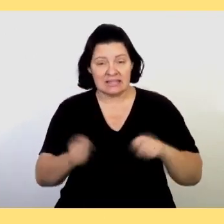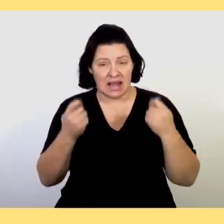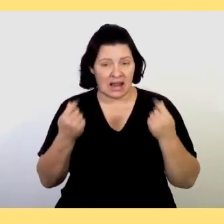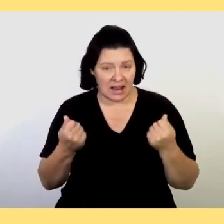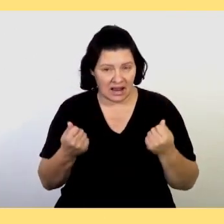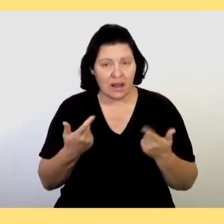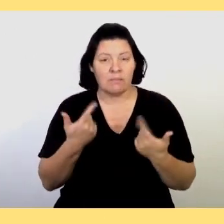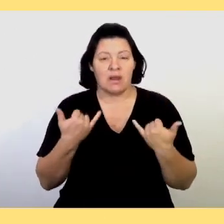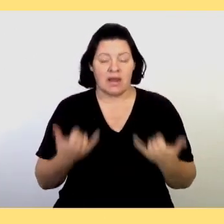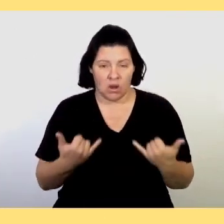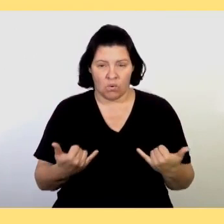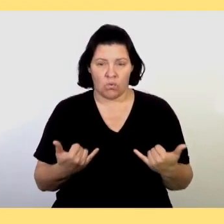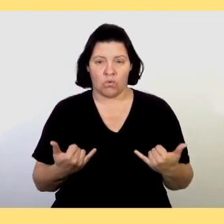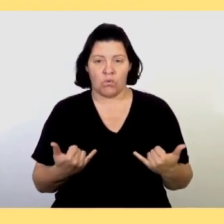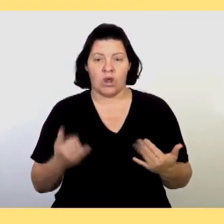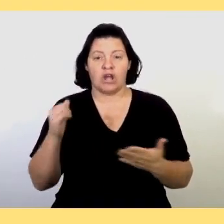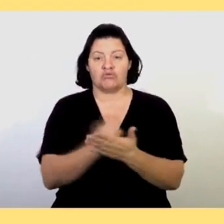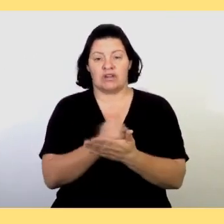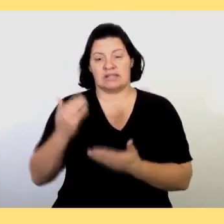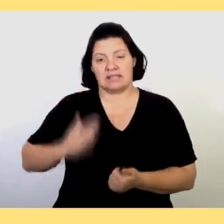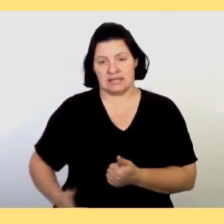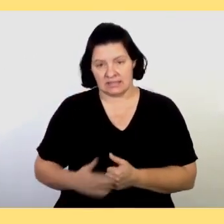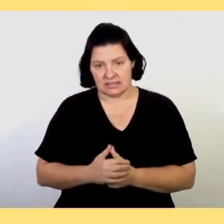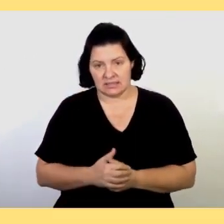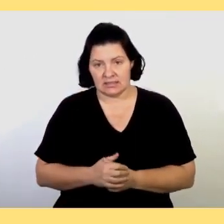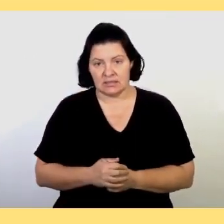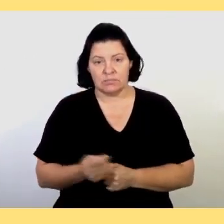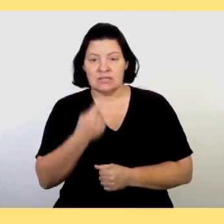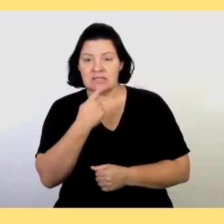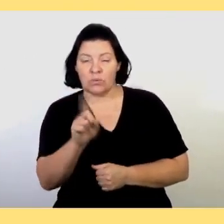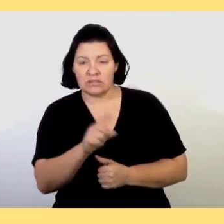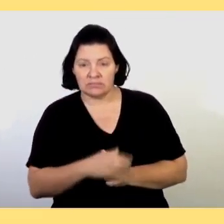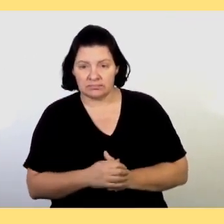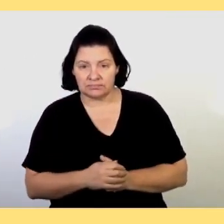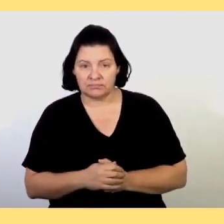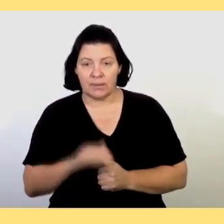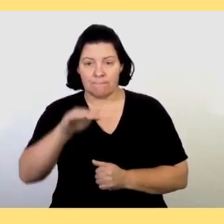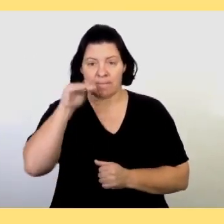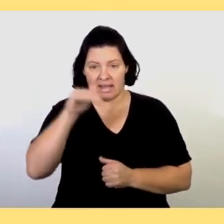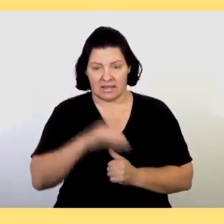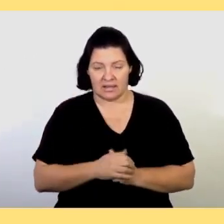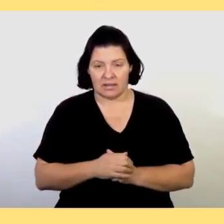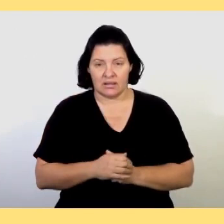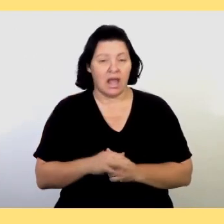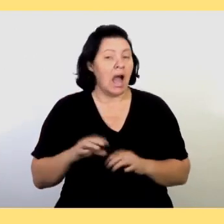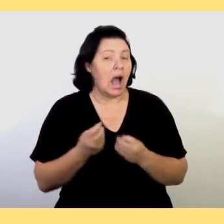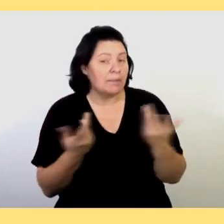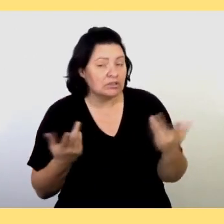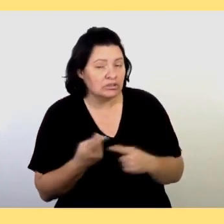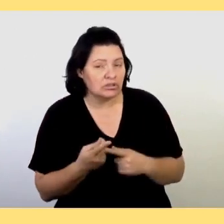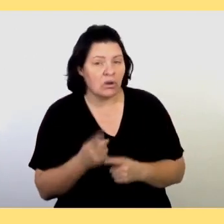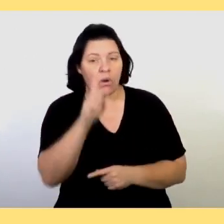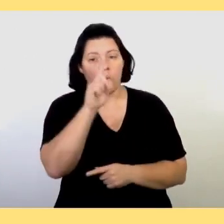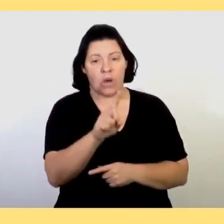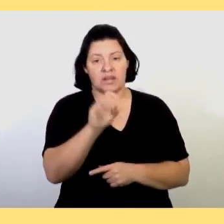sales amount, I'm coming now to the credit side and I'm going to say bank. And how much is that?